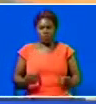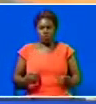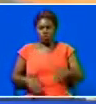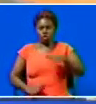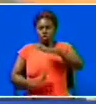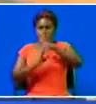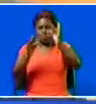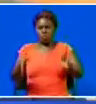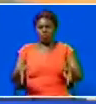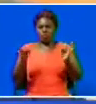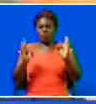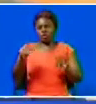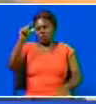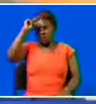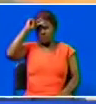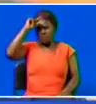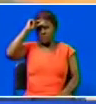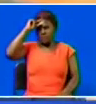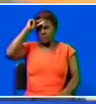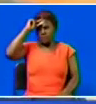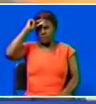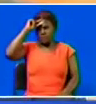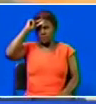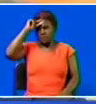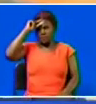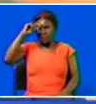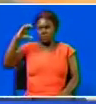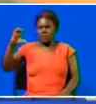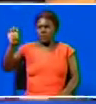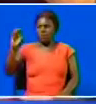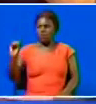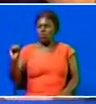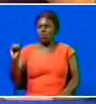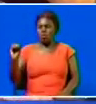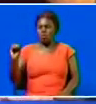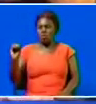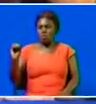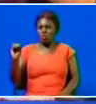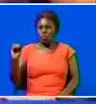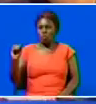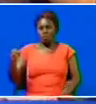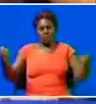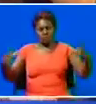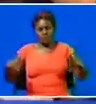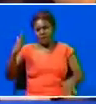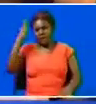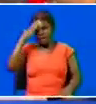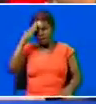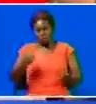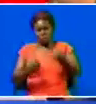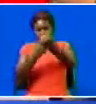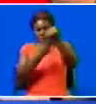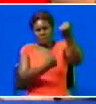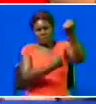profile government official in the name of Halake Wako. We clearly know the sponsors